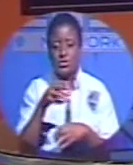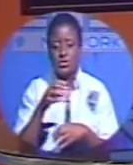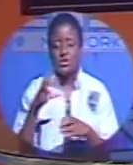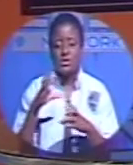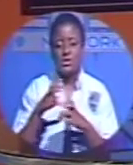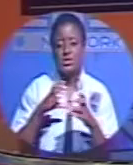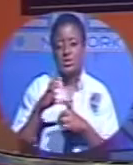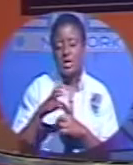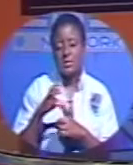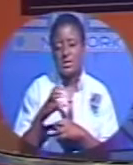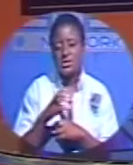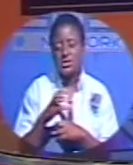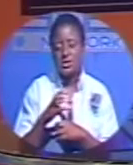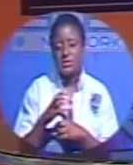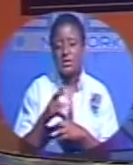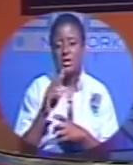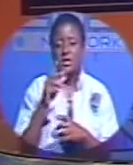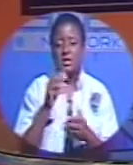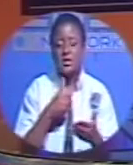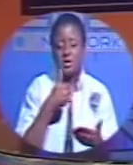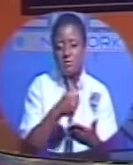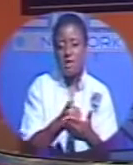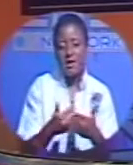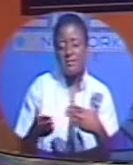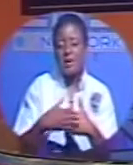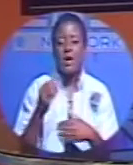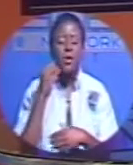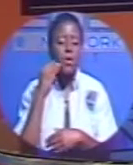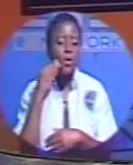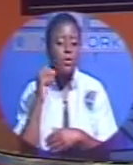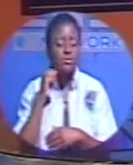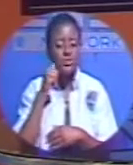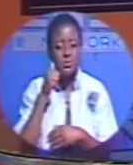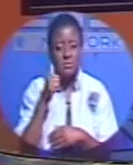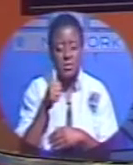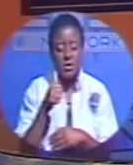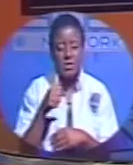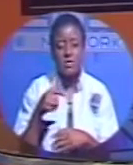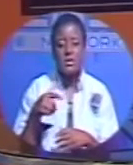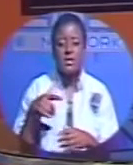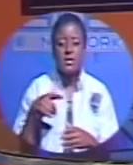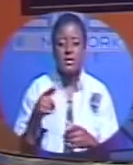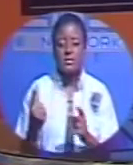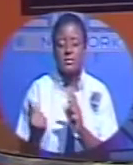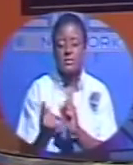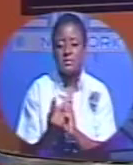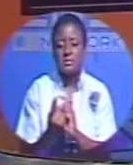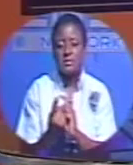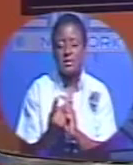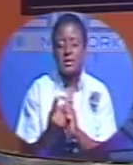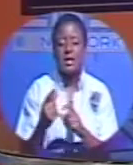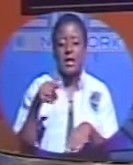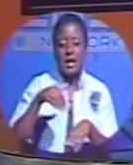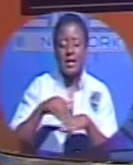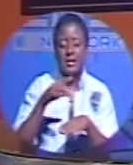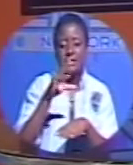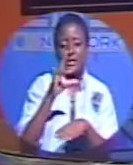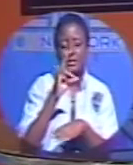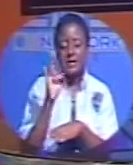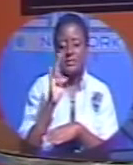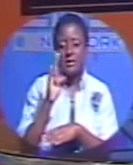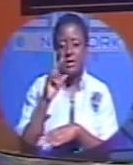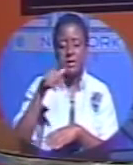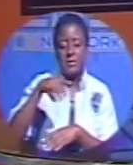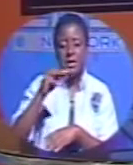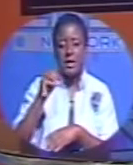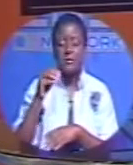home tomorrow afternoon. The athletes will have a bit of a free time to themselves once they leave the airport. But at 7 o'clock tomorrow night, they'll gather at the British Colonial Hilton